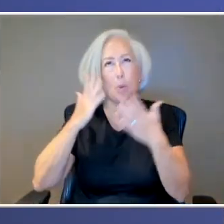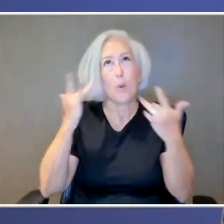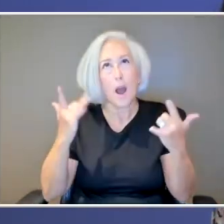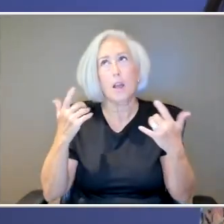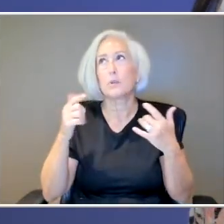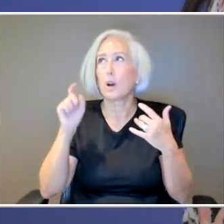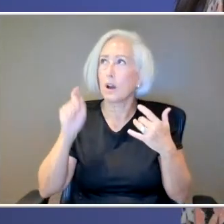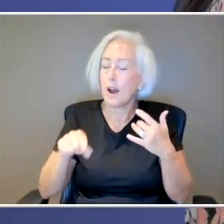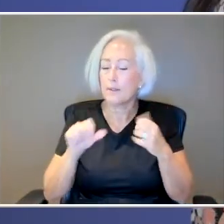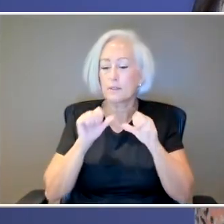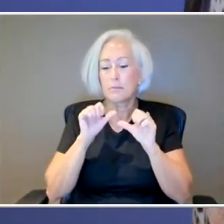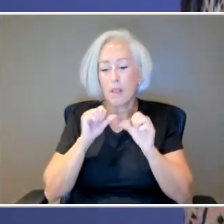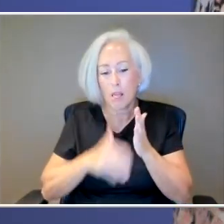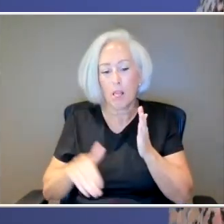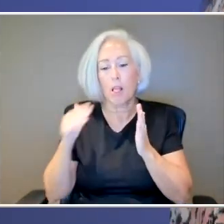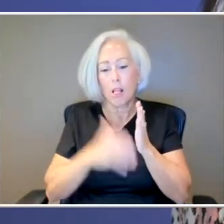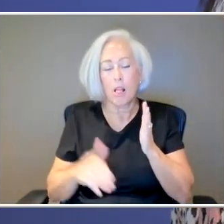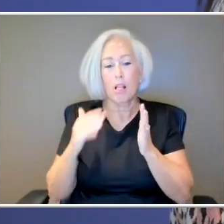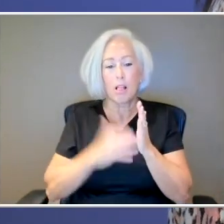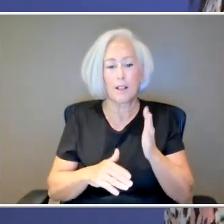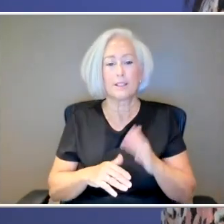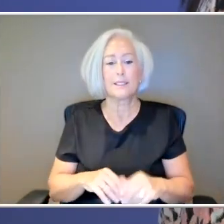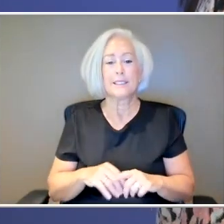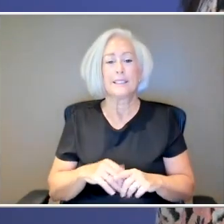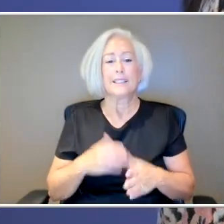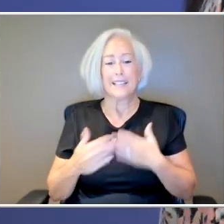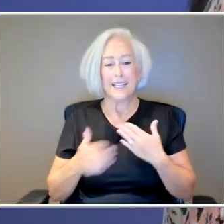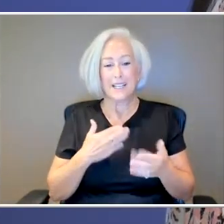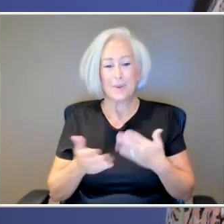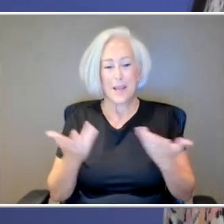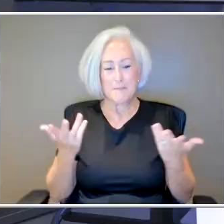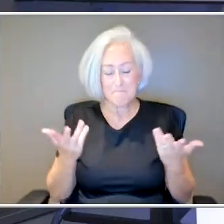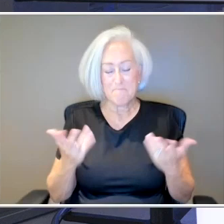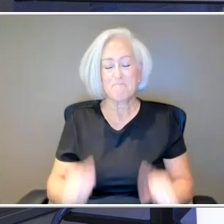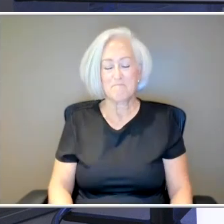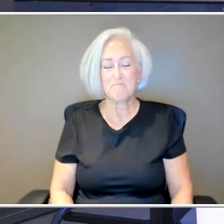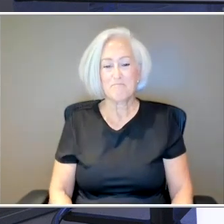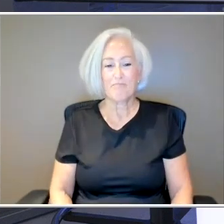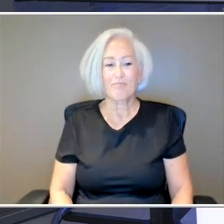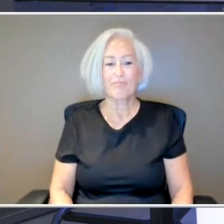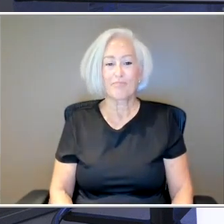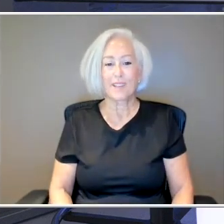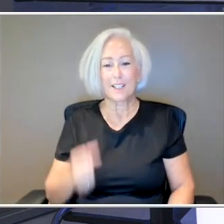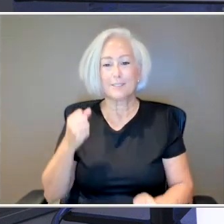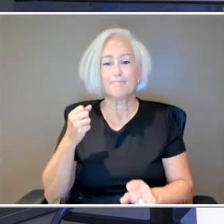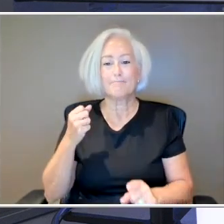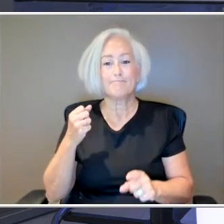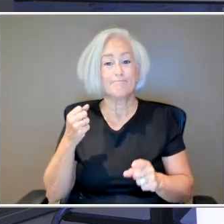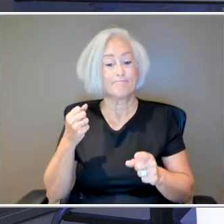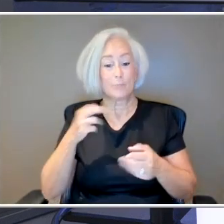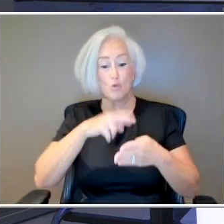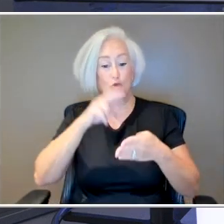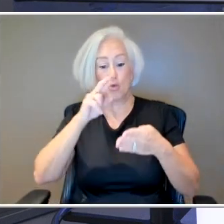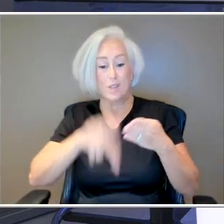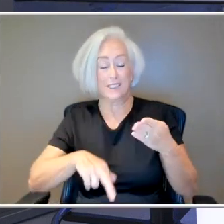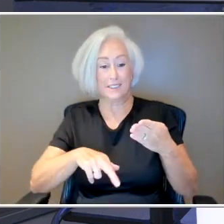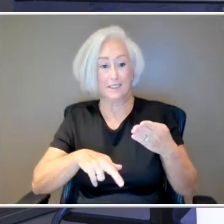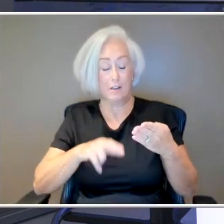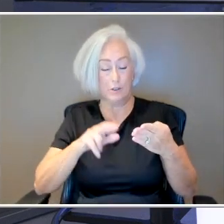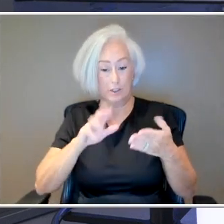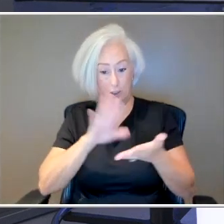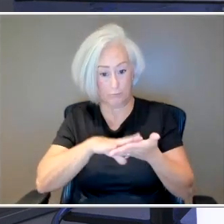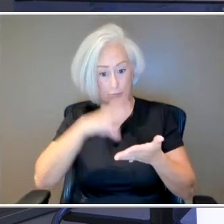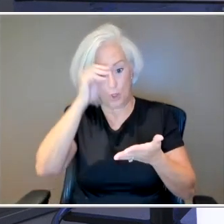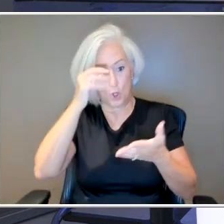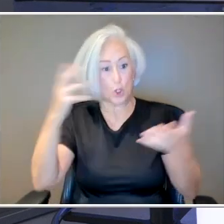But yeah. So it comes back, and you have cancer. What was